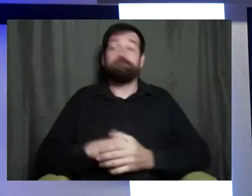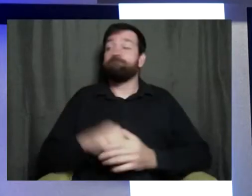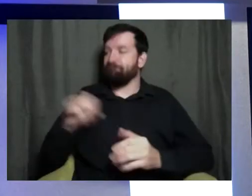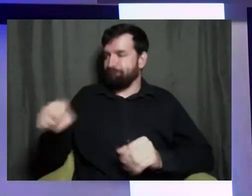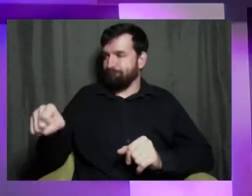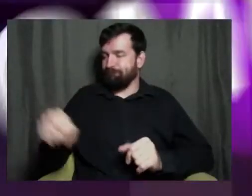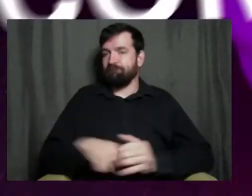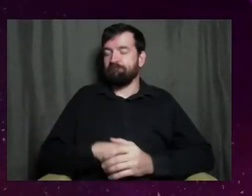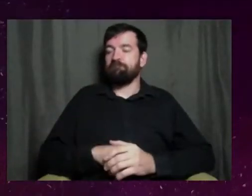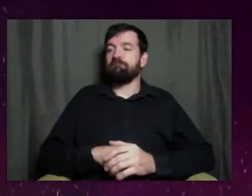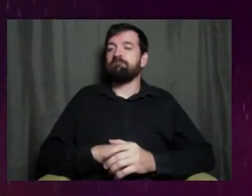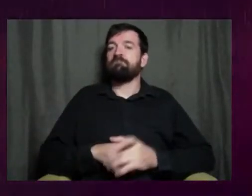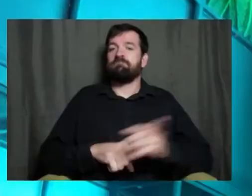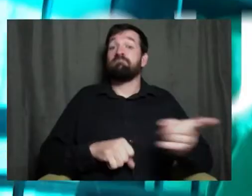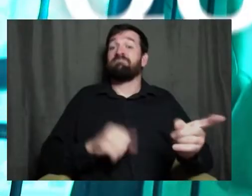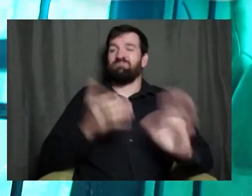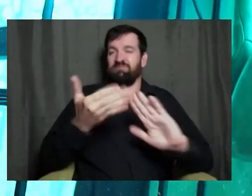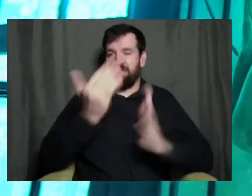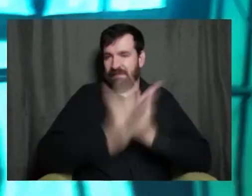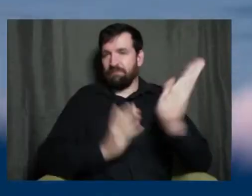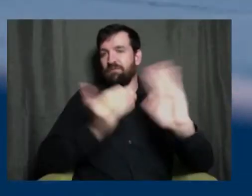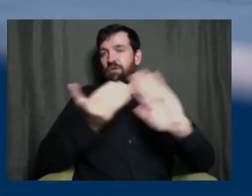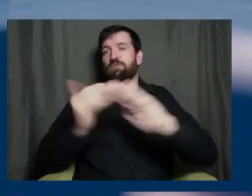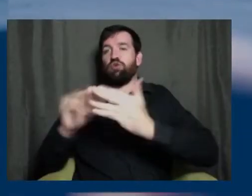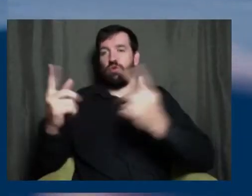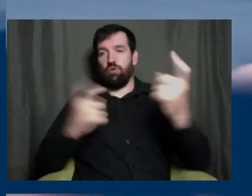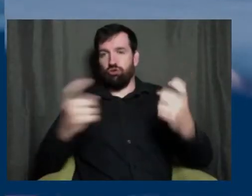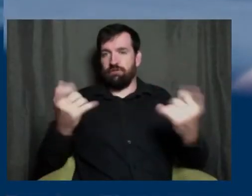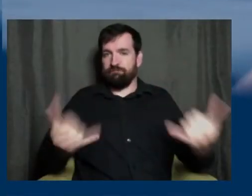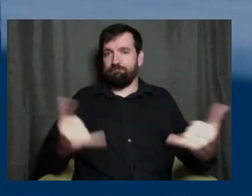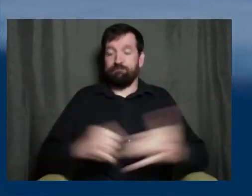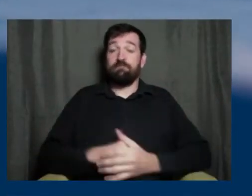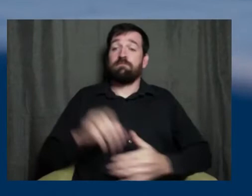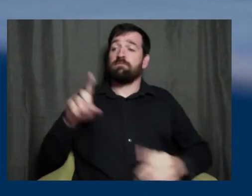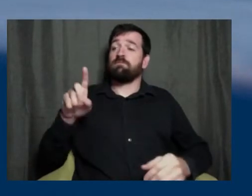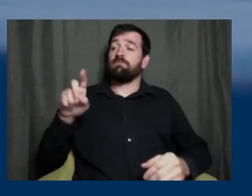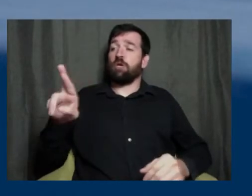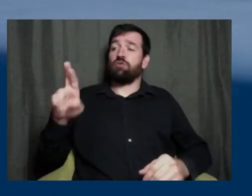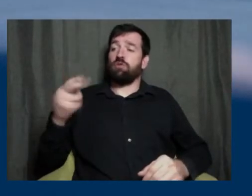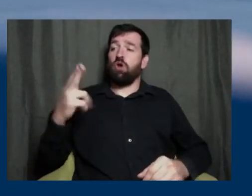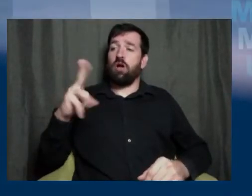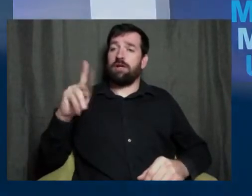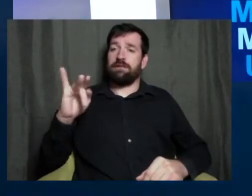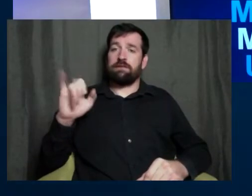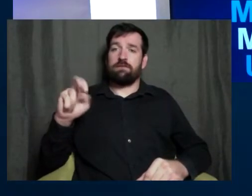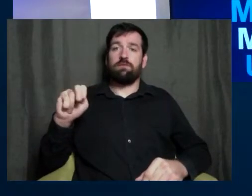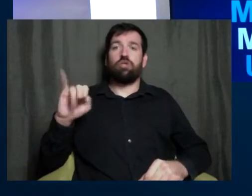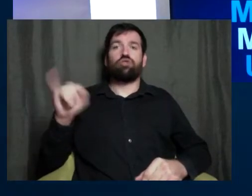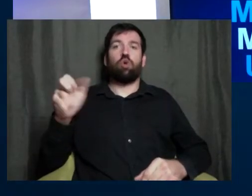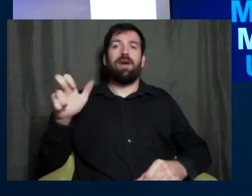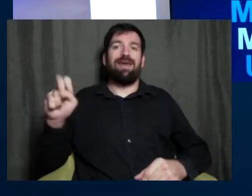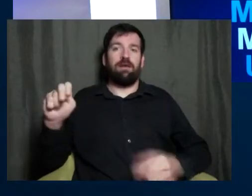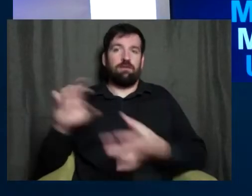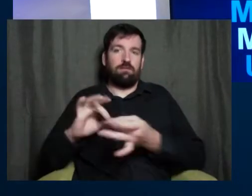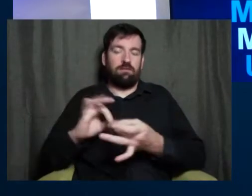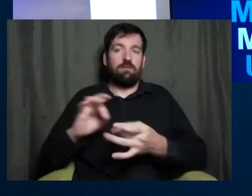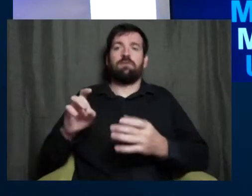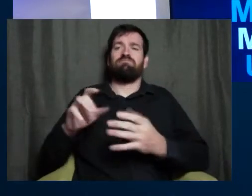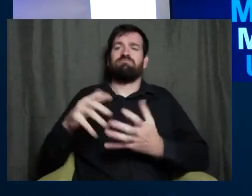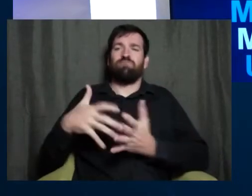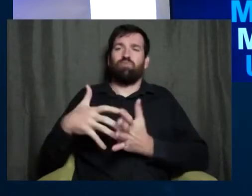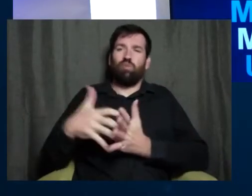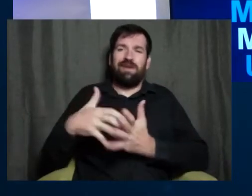to some community questions. And Dr. Hawkinson, Joanne wants to know, I know they said people with compromised immune systems, people